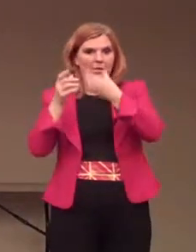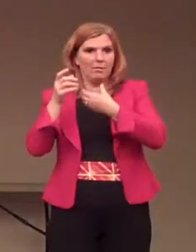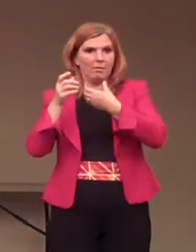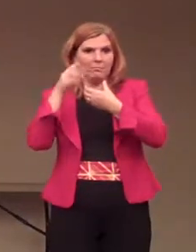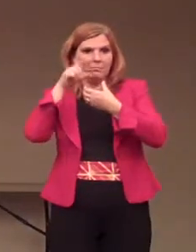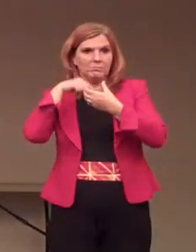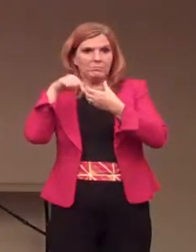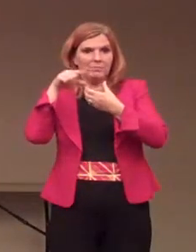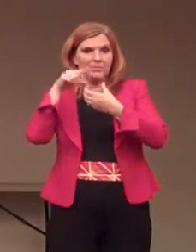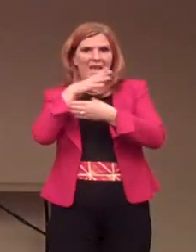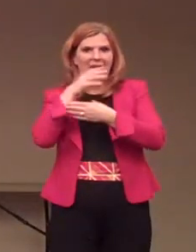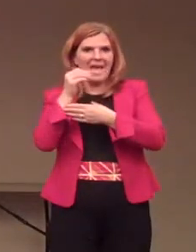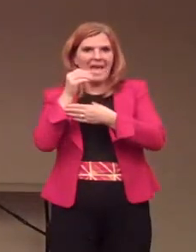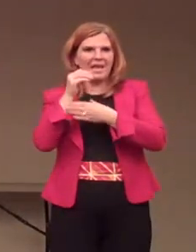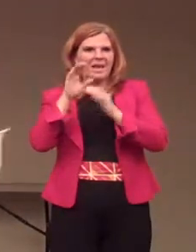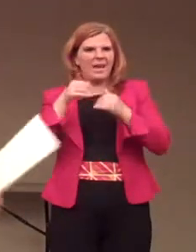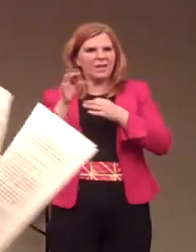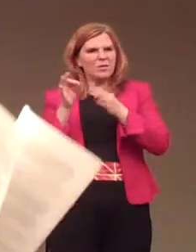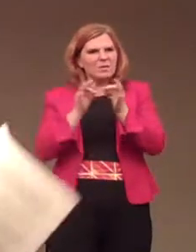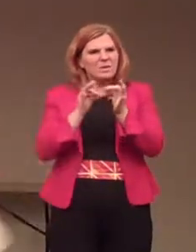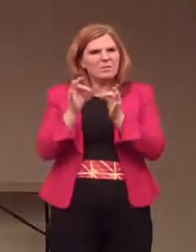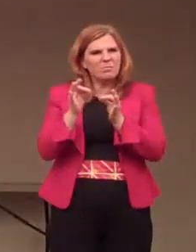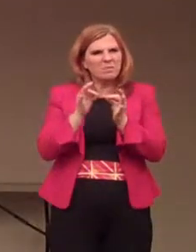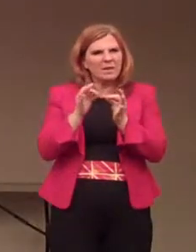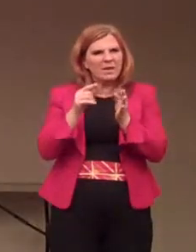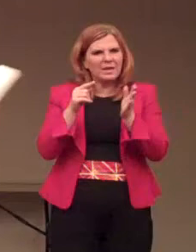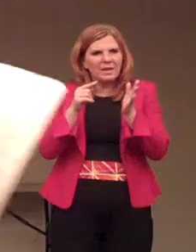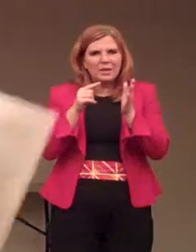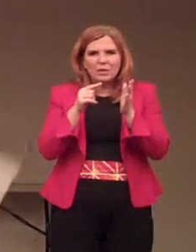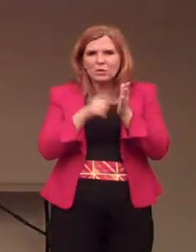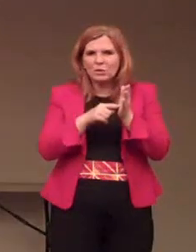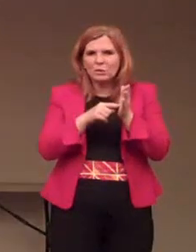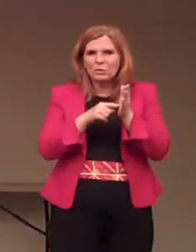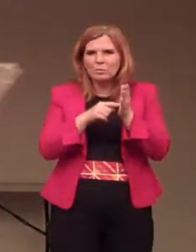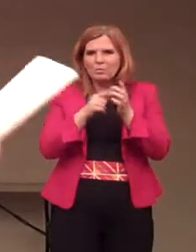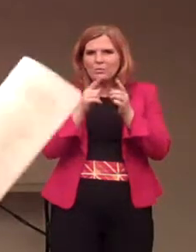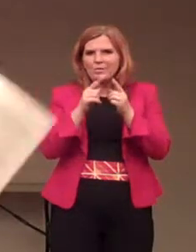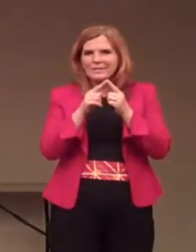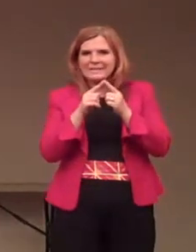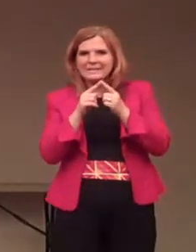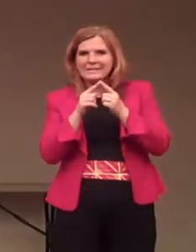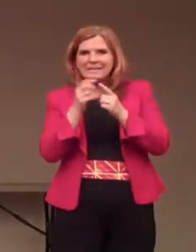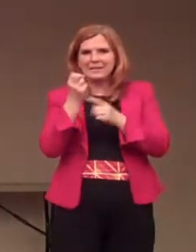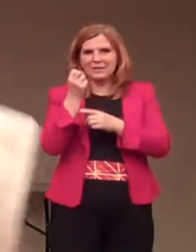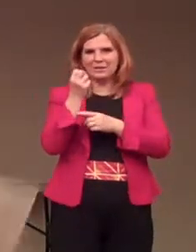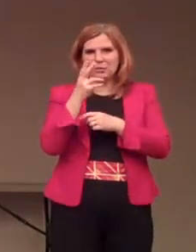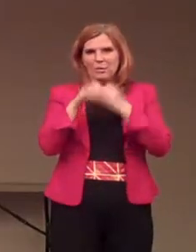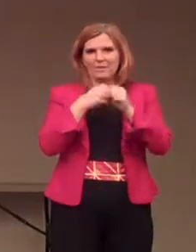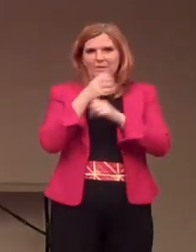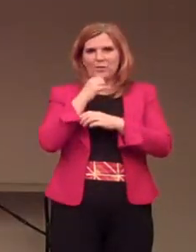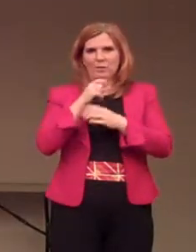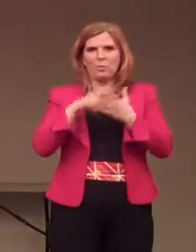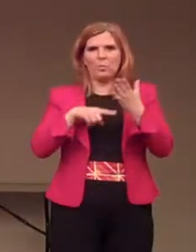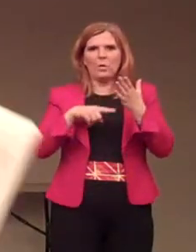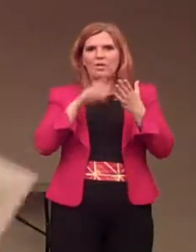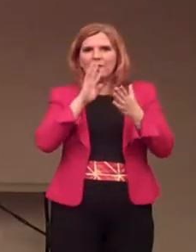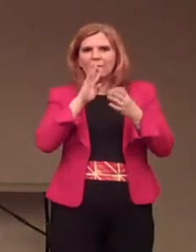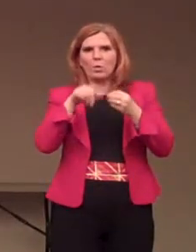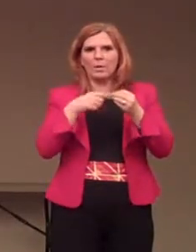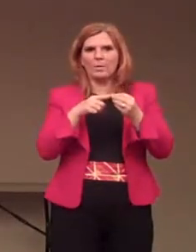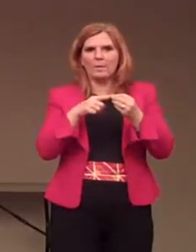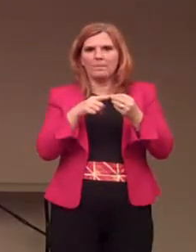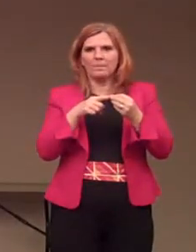know? And how do you explain to a 12-year-old what they're talking about? Very